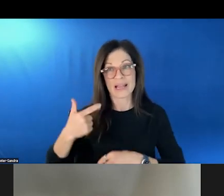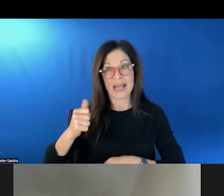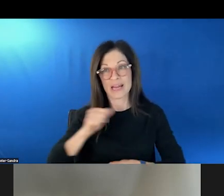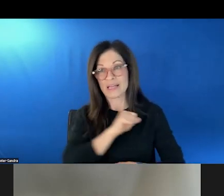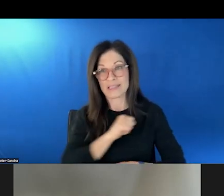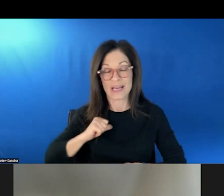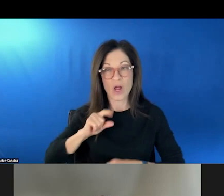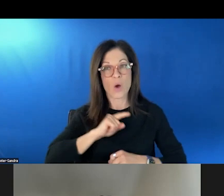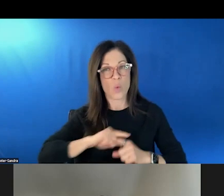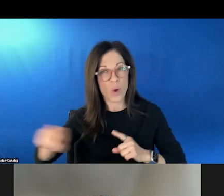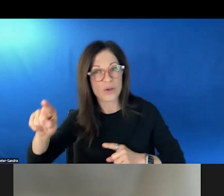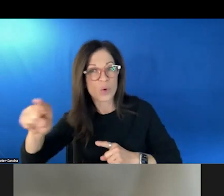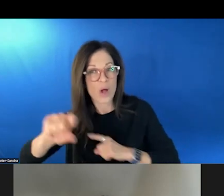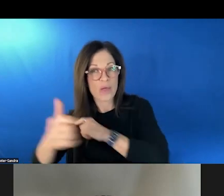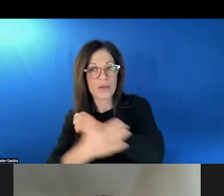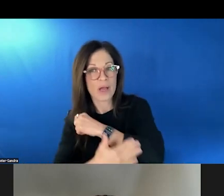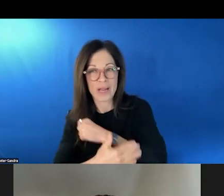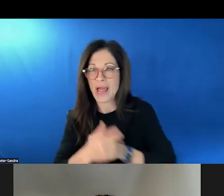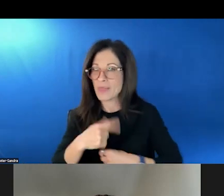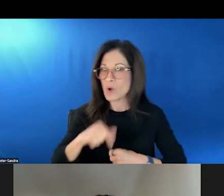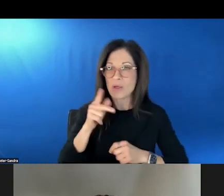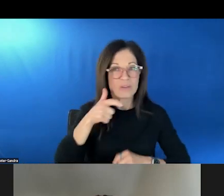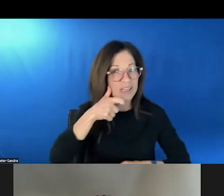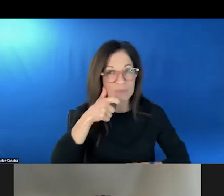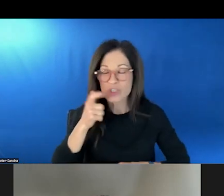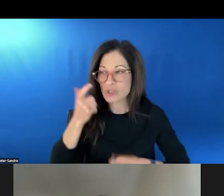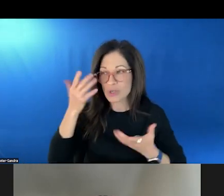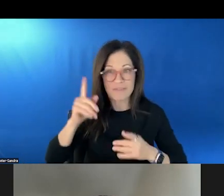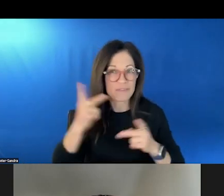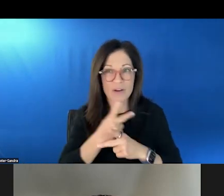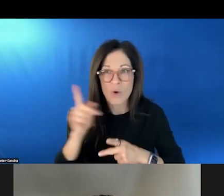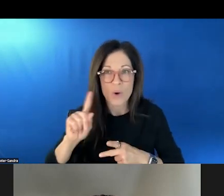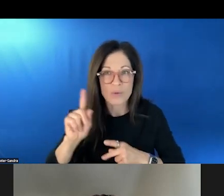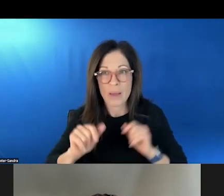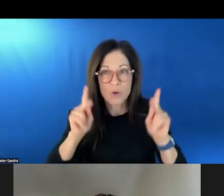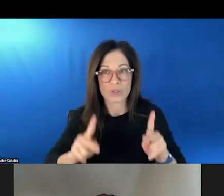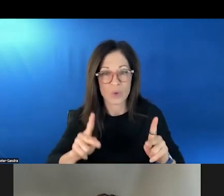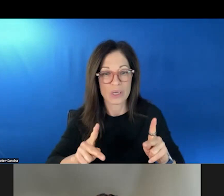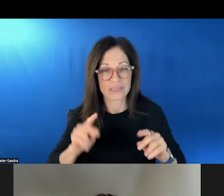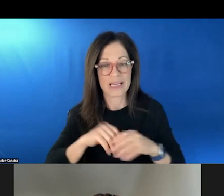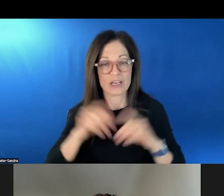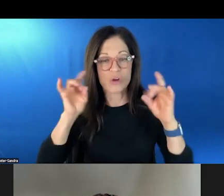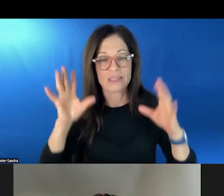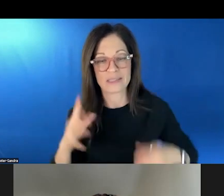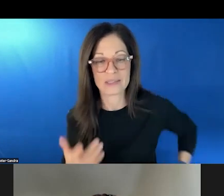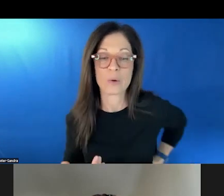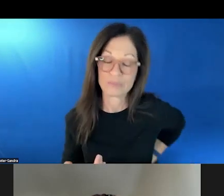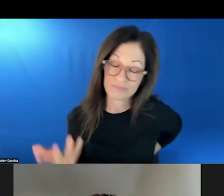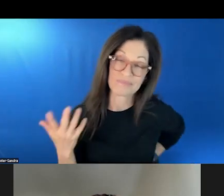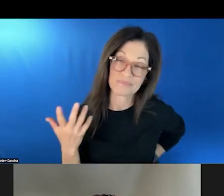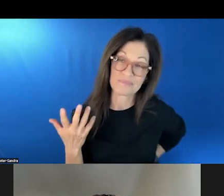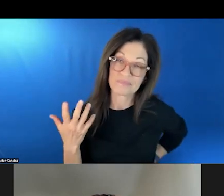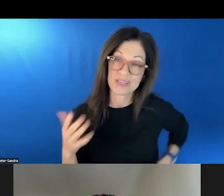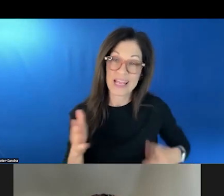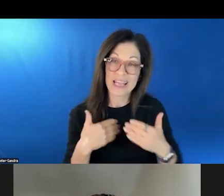the dispatchers were unable to determine the woman's location, who was trapped in a car. So that, even though